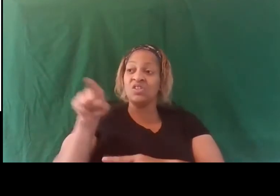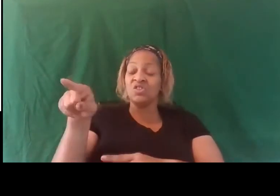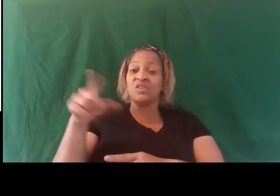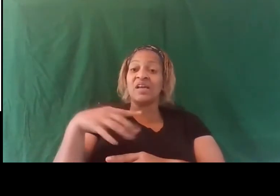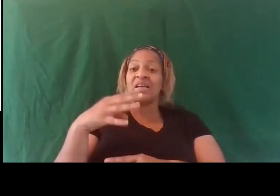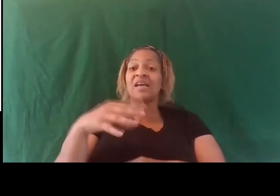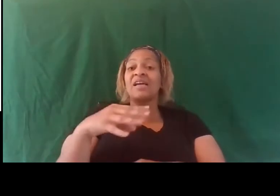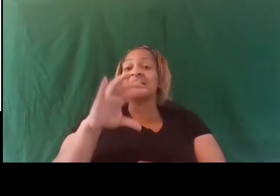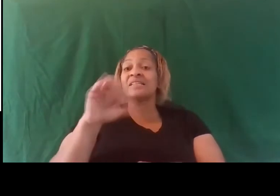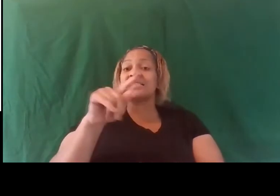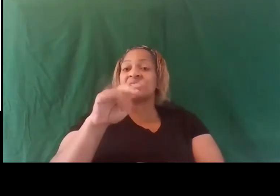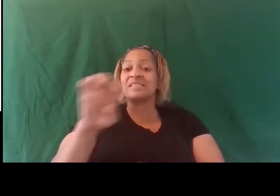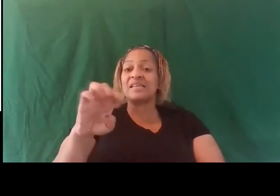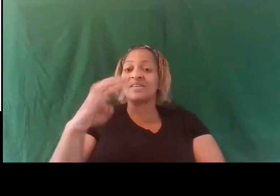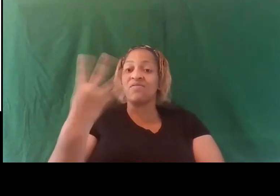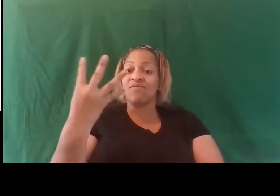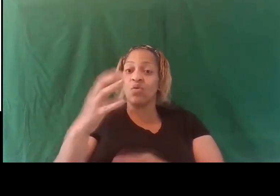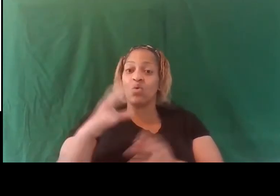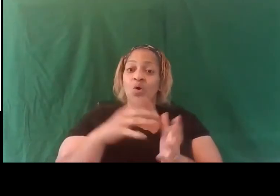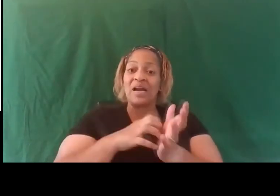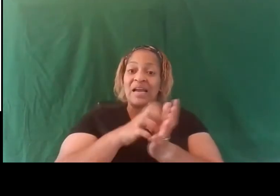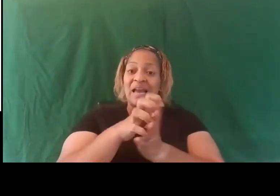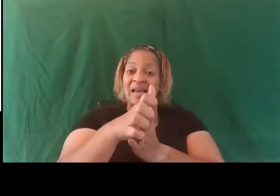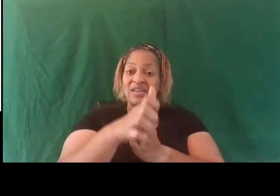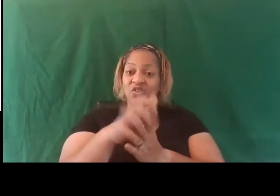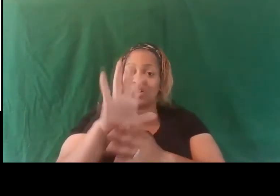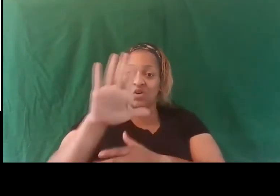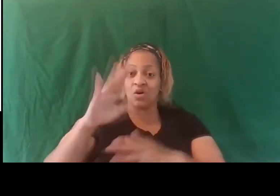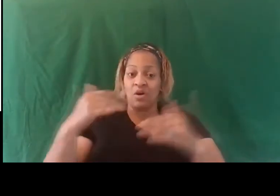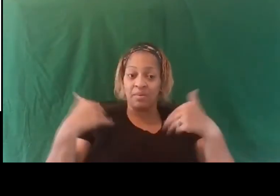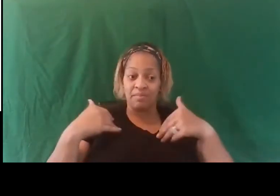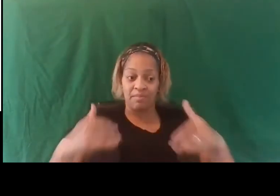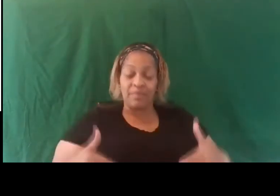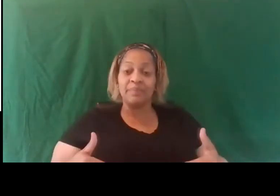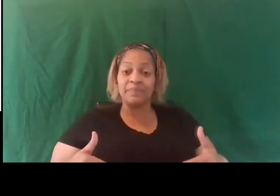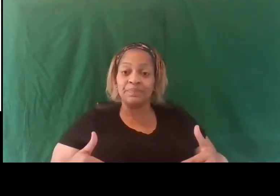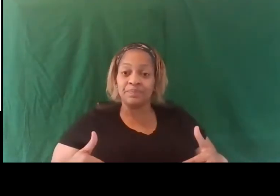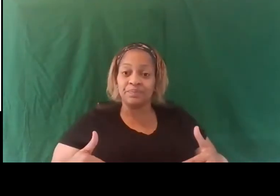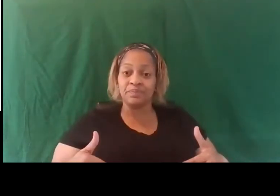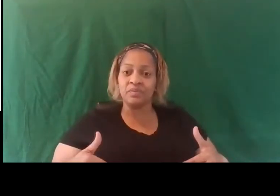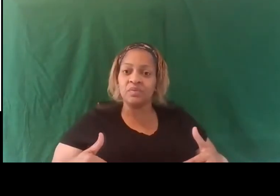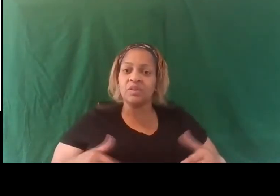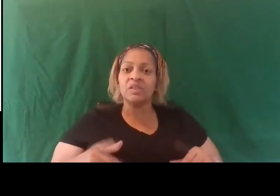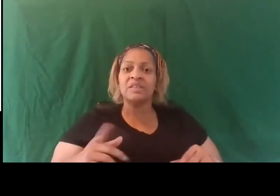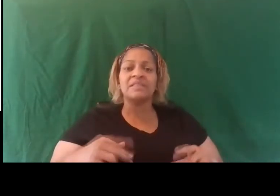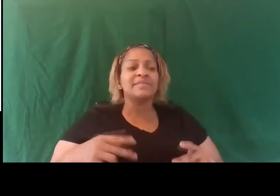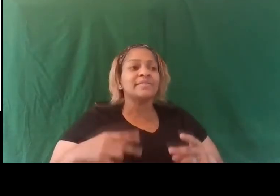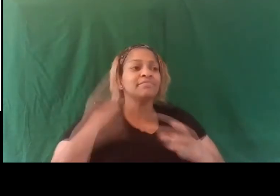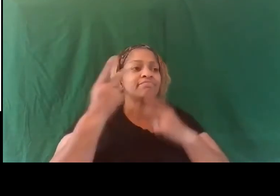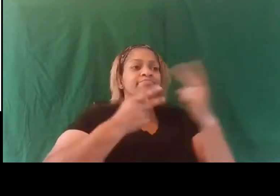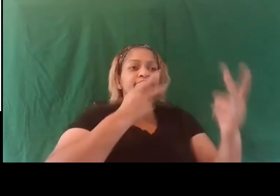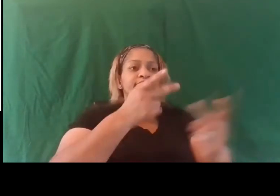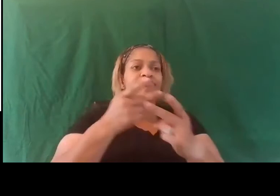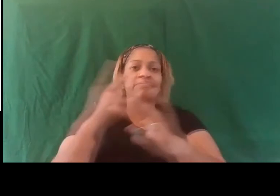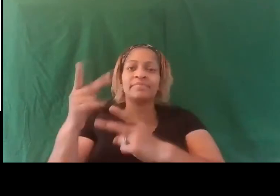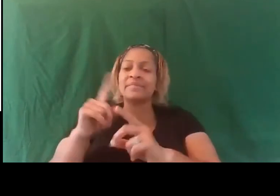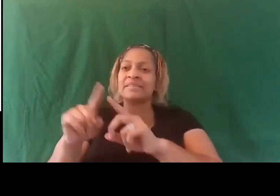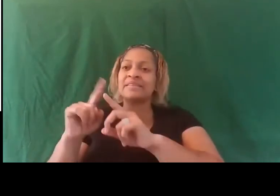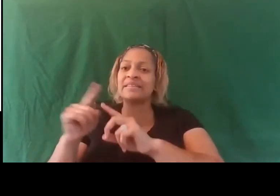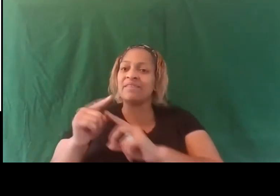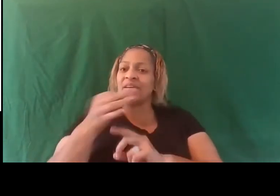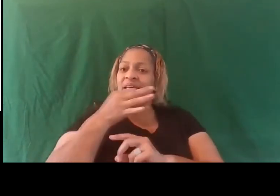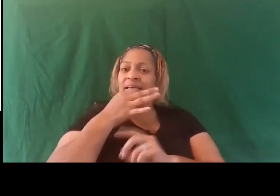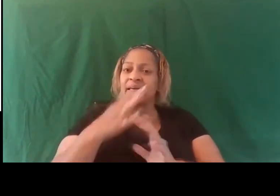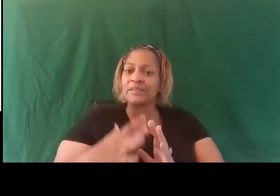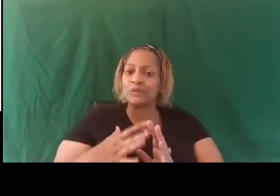in various places in her body. And so she goes to a variety of healing modalities and experts, and